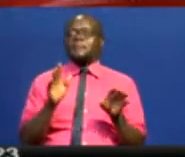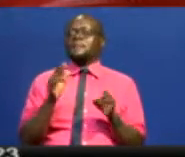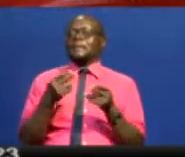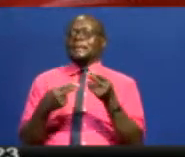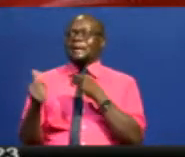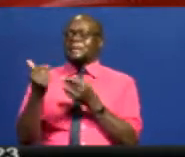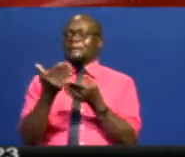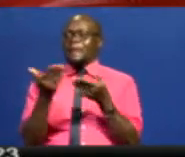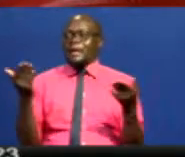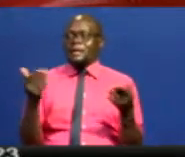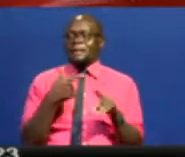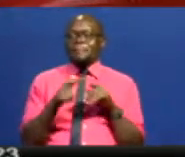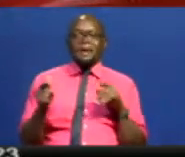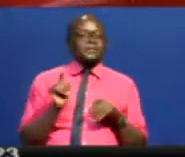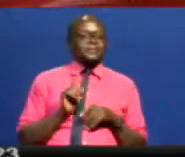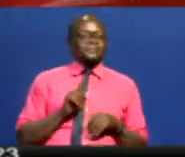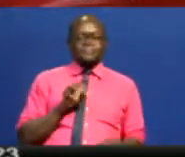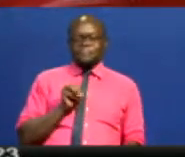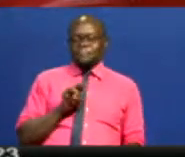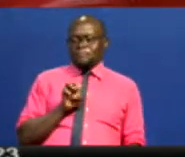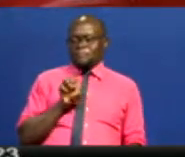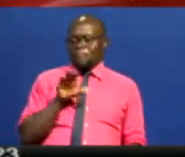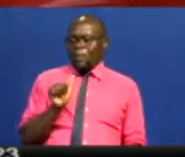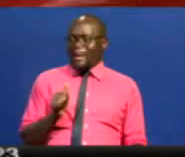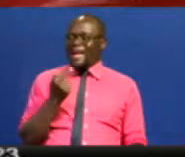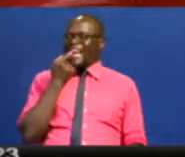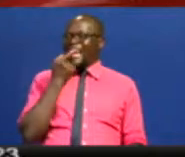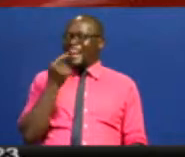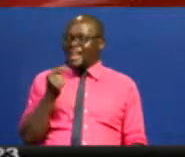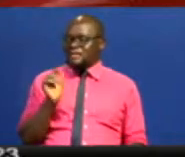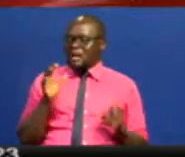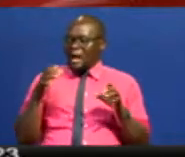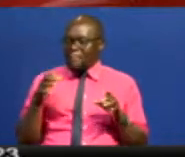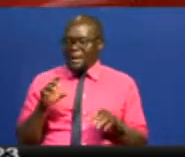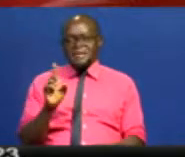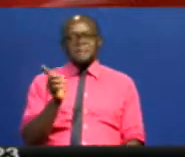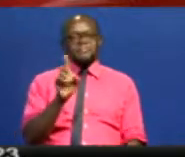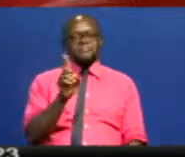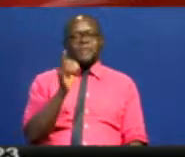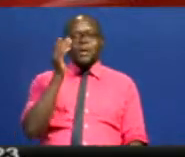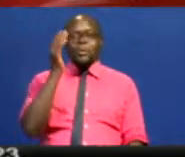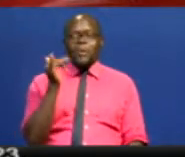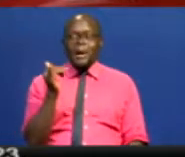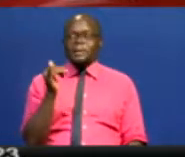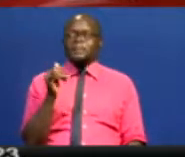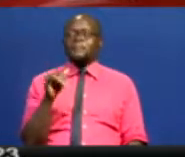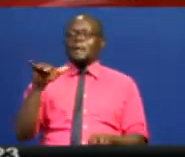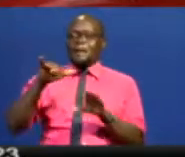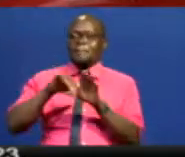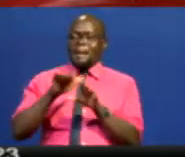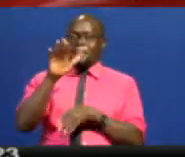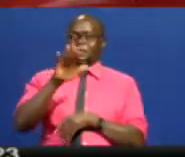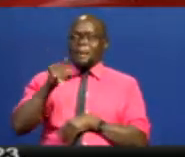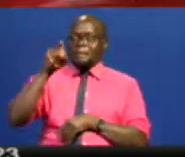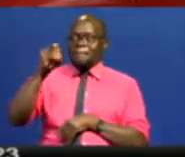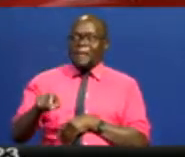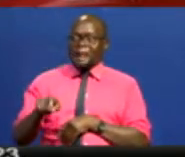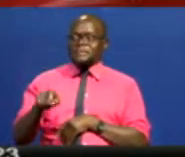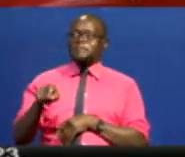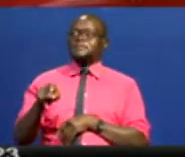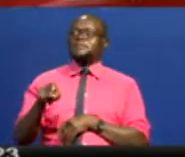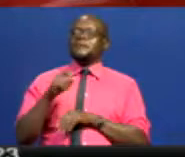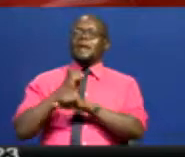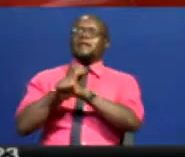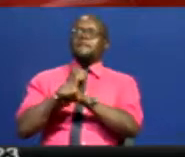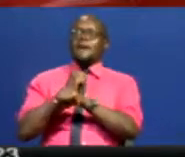sell anything else but not Mwea Rice Mill, Honorable Speaker. Because members of parliament must be here on the floor to